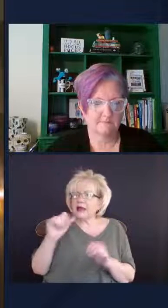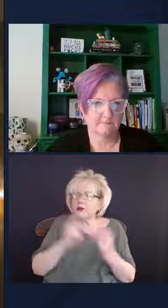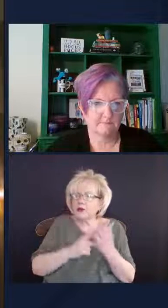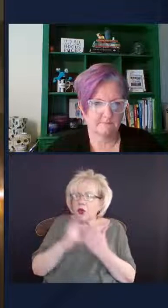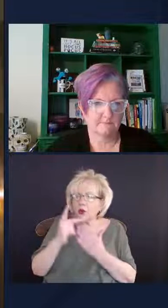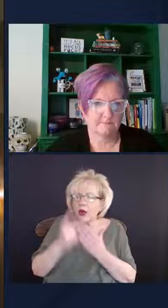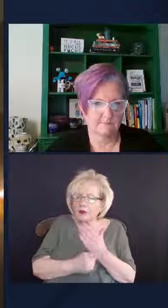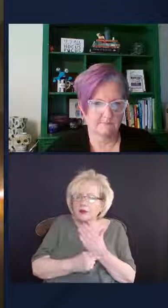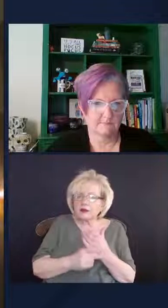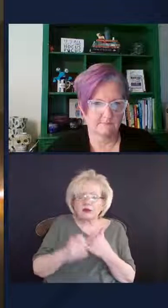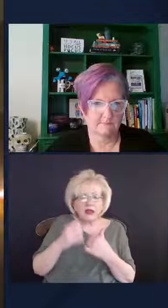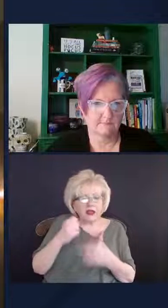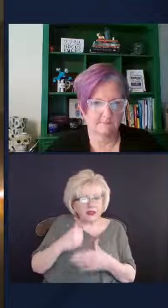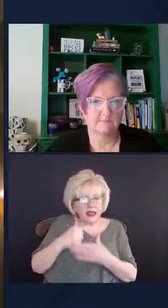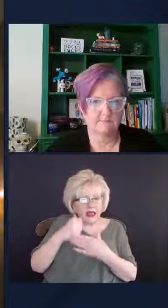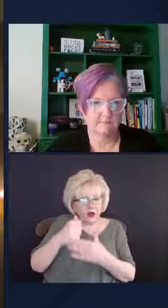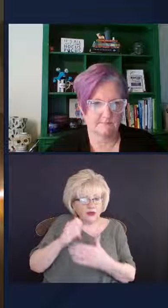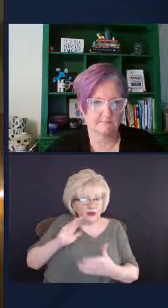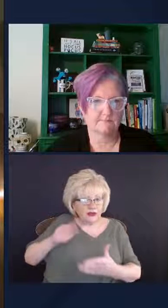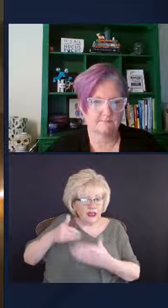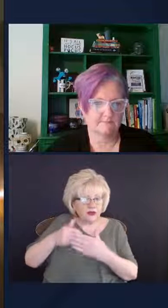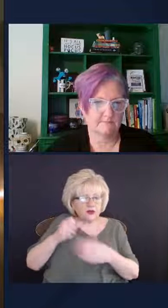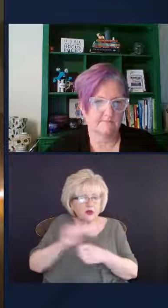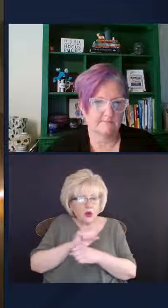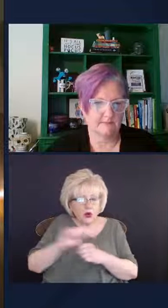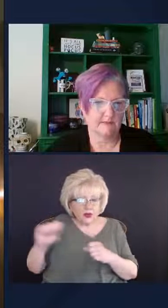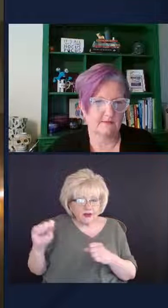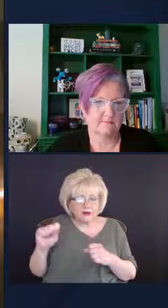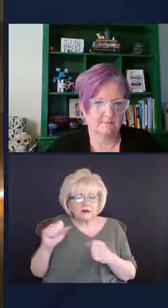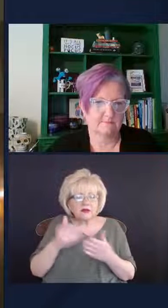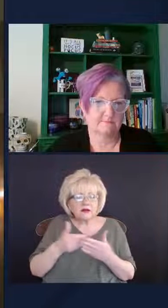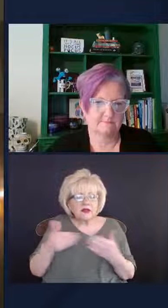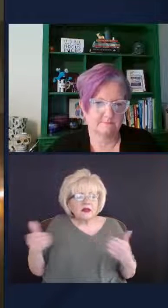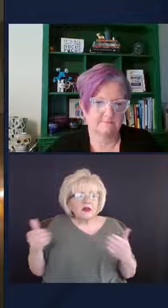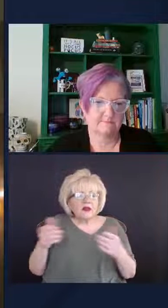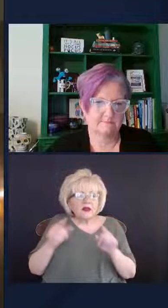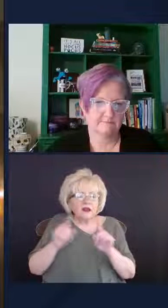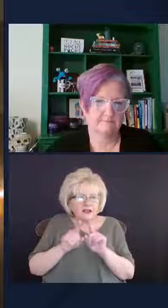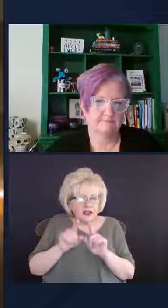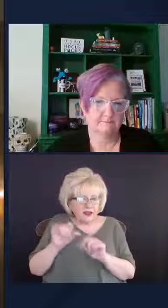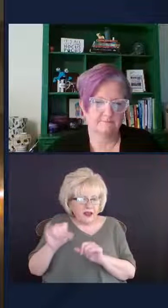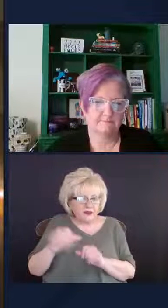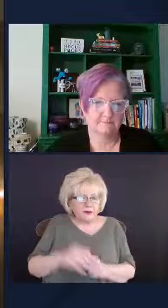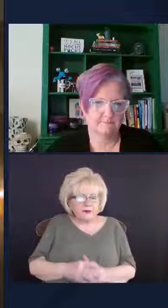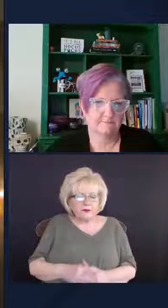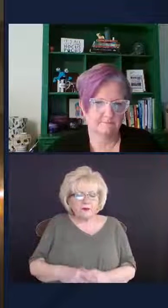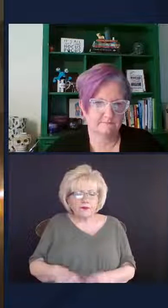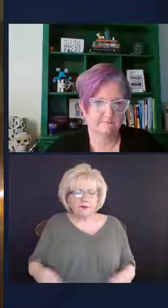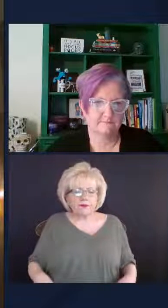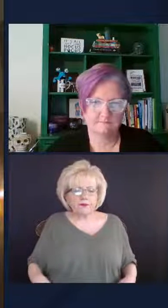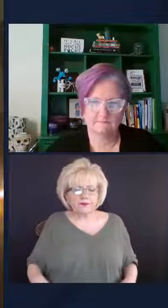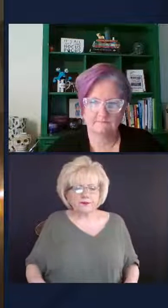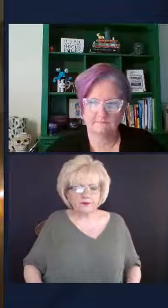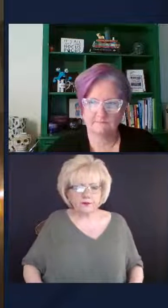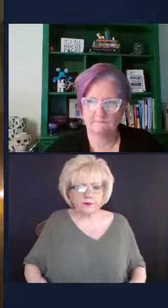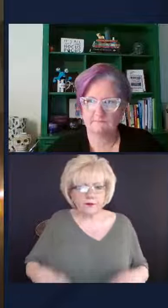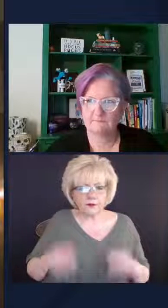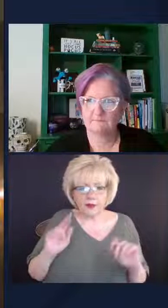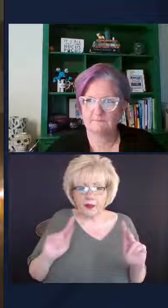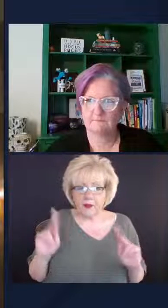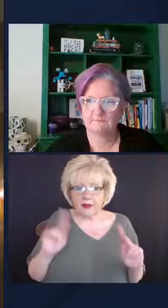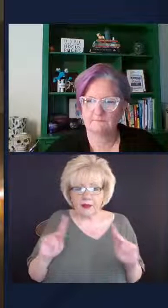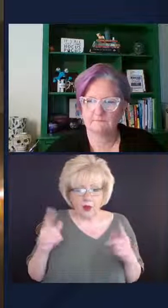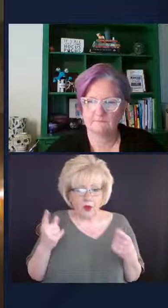make sure to help you get to work and things like that. Um, yeah, and people do wind